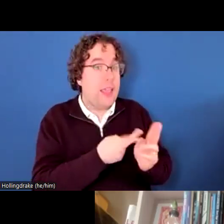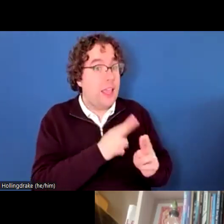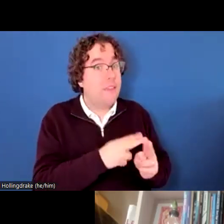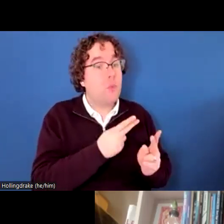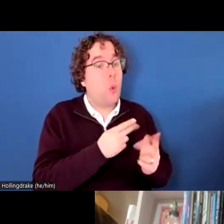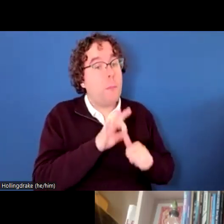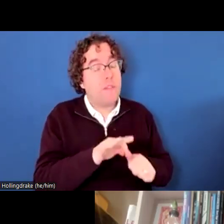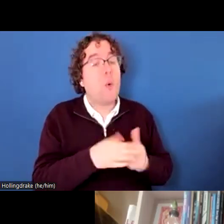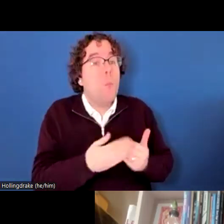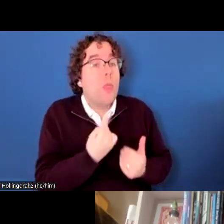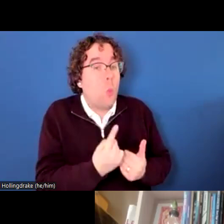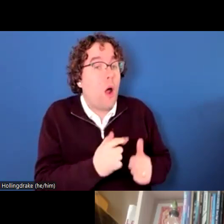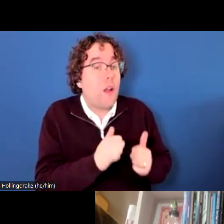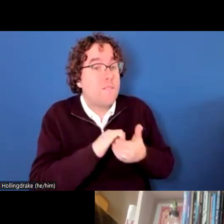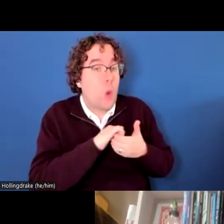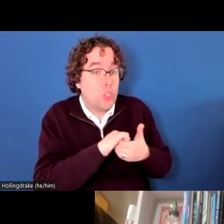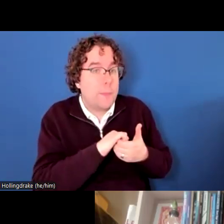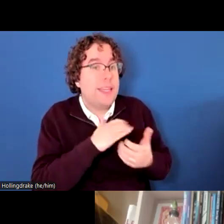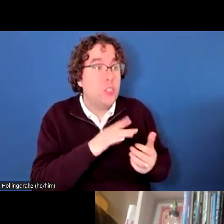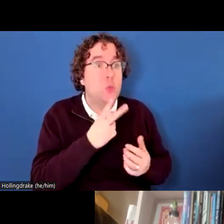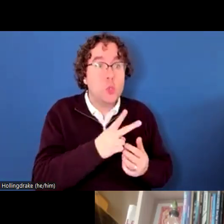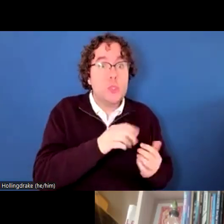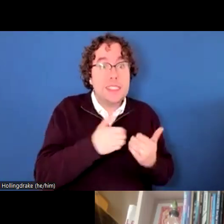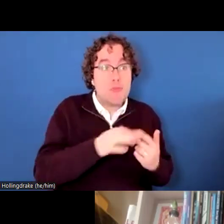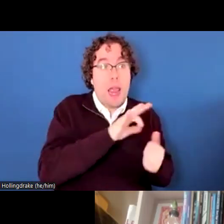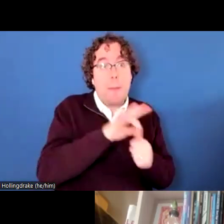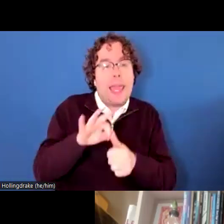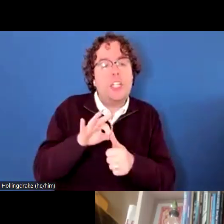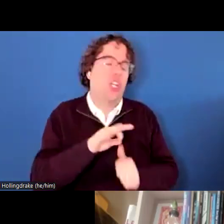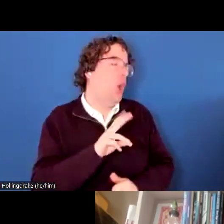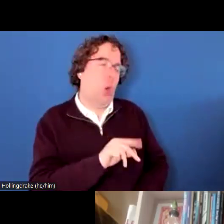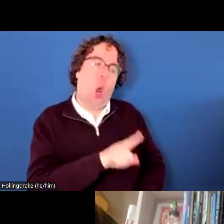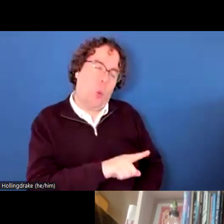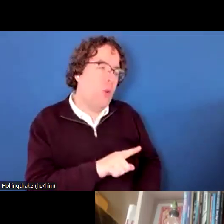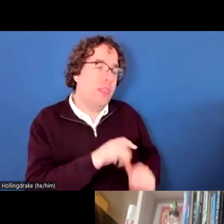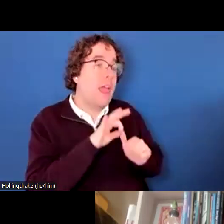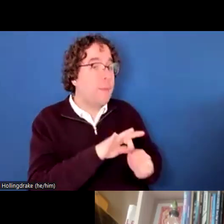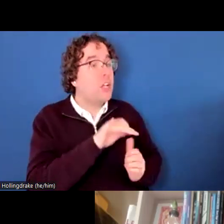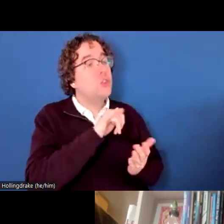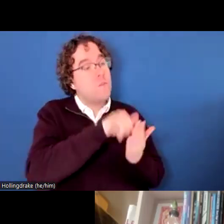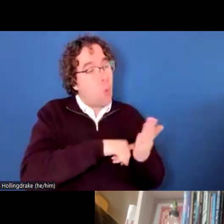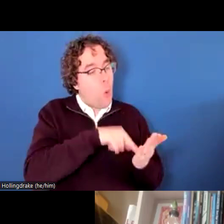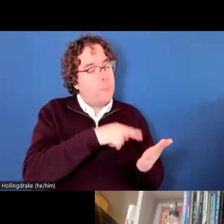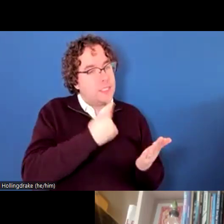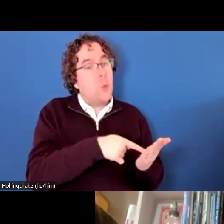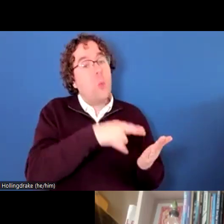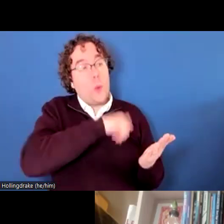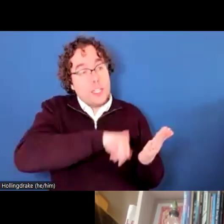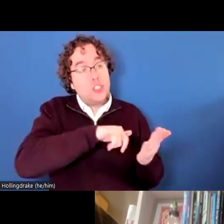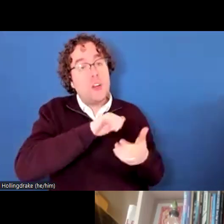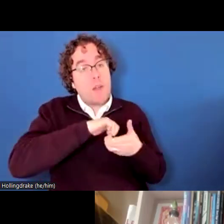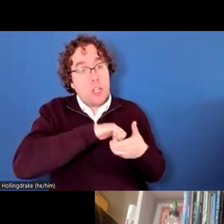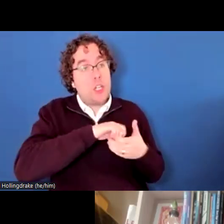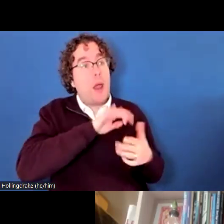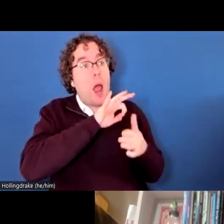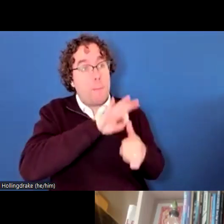need to make 2 separate applications? No. The application form asks you which fellowships are you applying for, and then